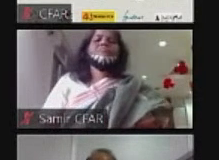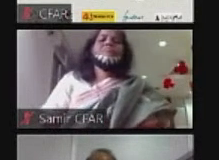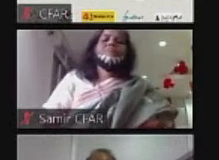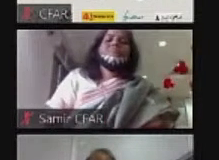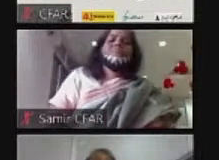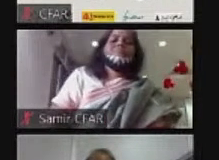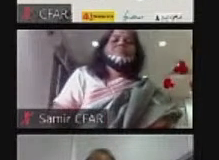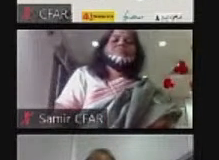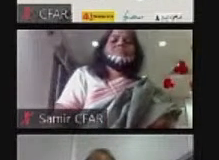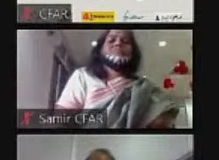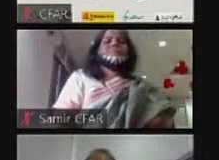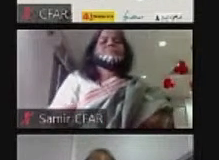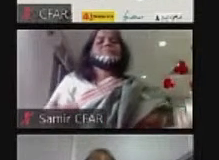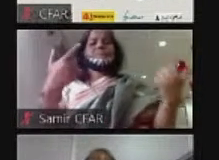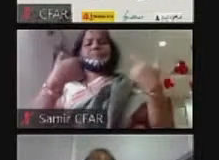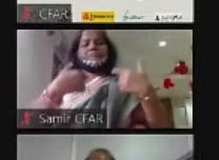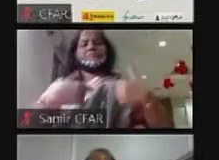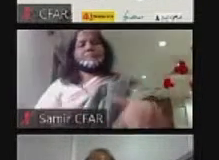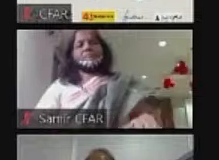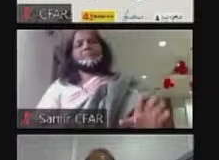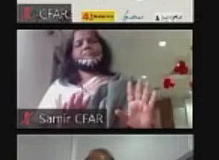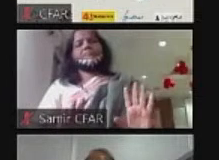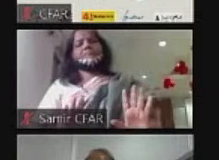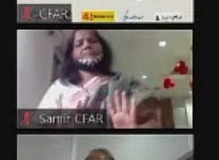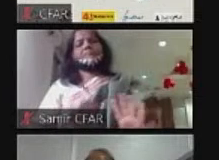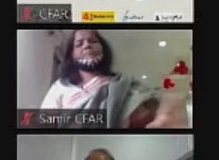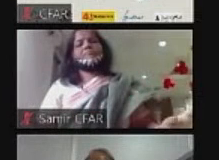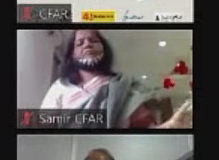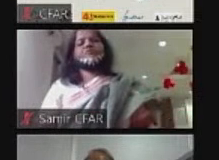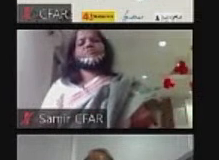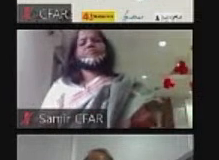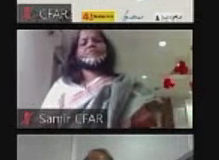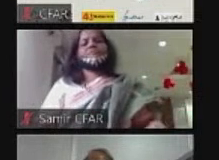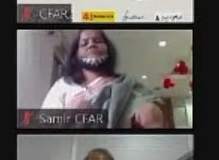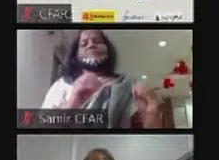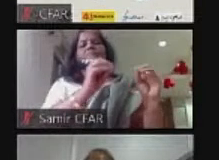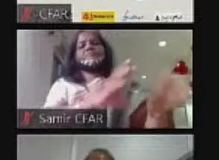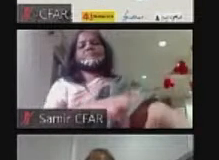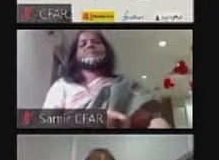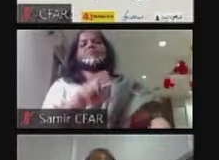Even further, if we look at uh, natural disasters,